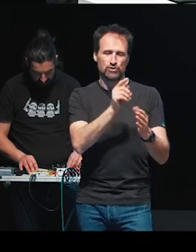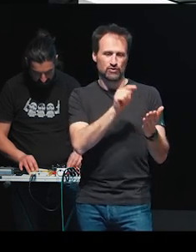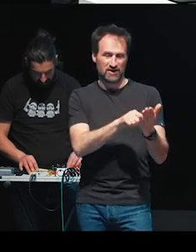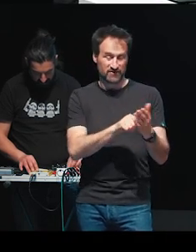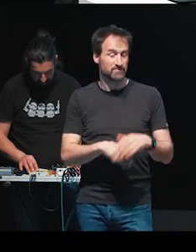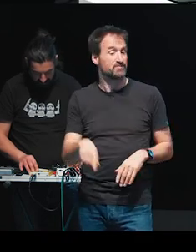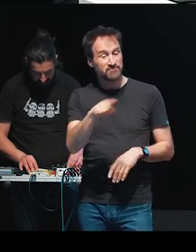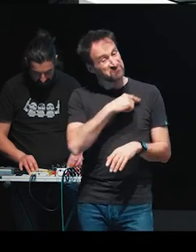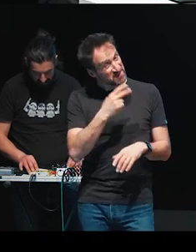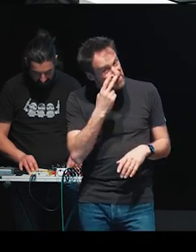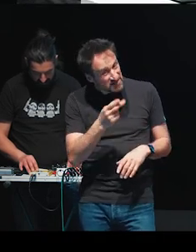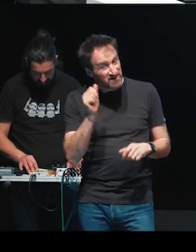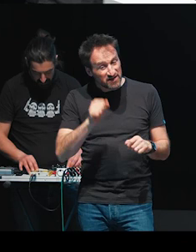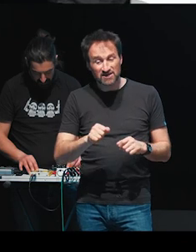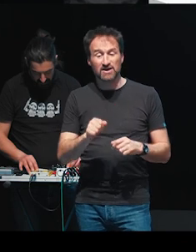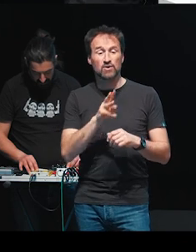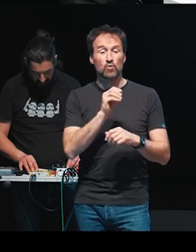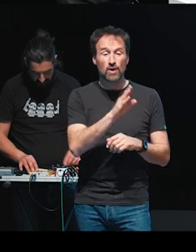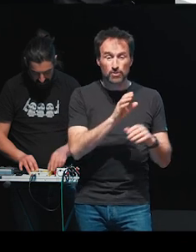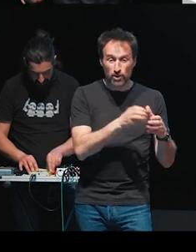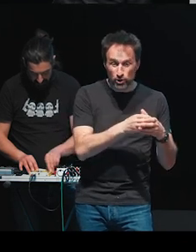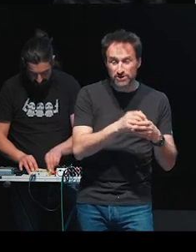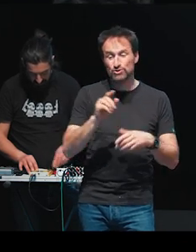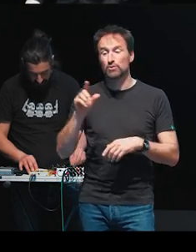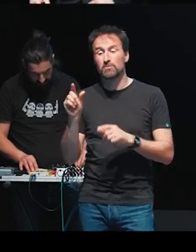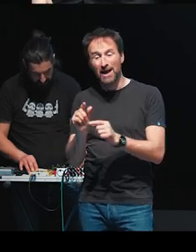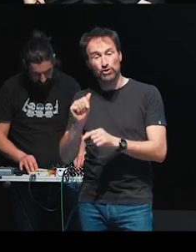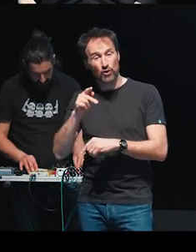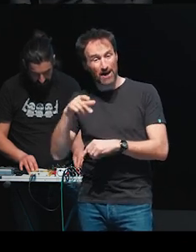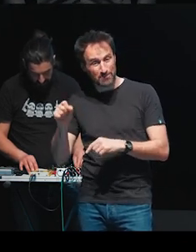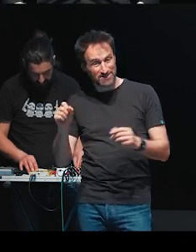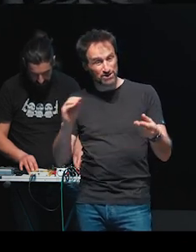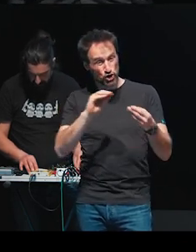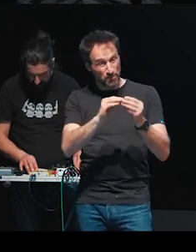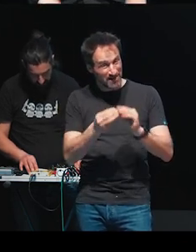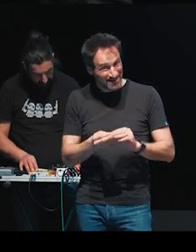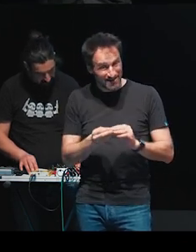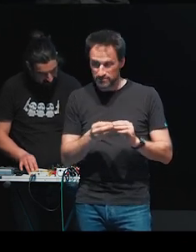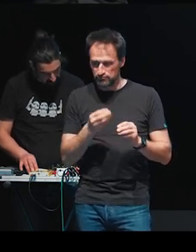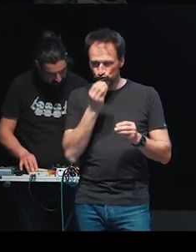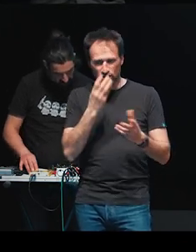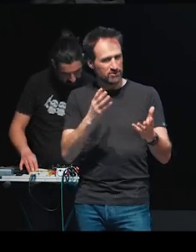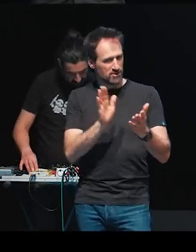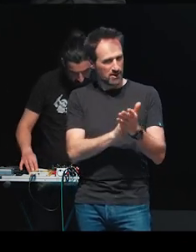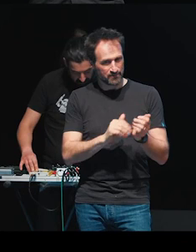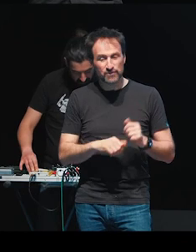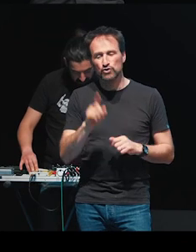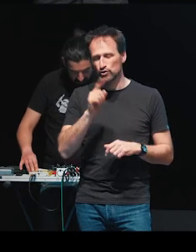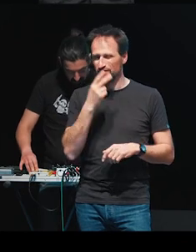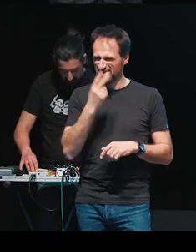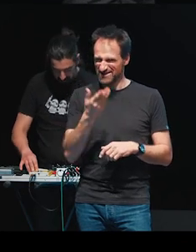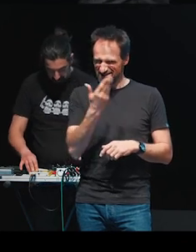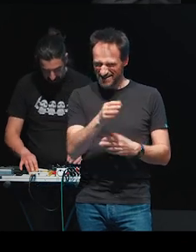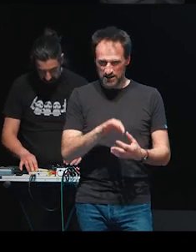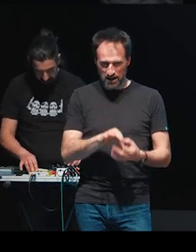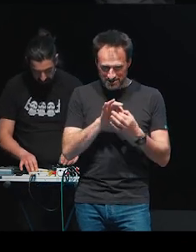web components and micro apps and something beautiful will happen. And we have seen that using this approach, every one of us